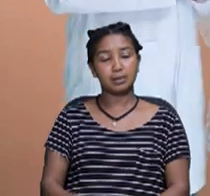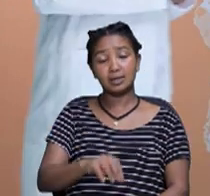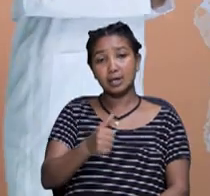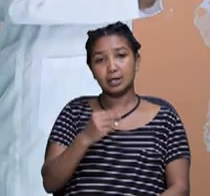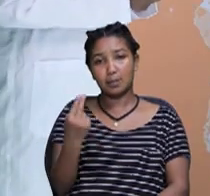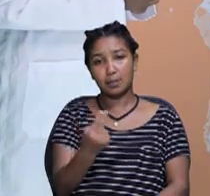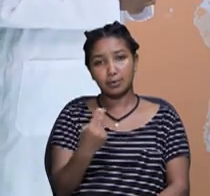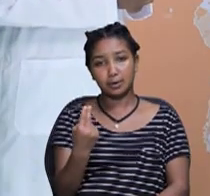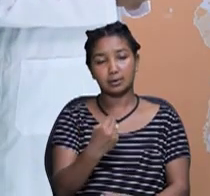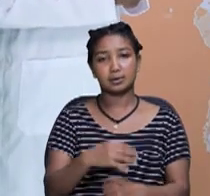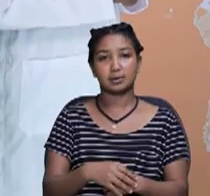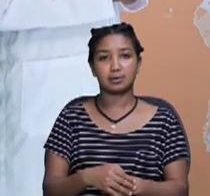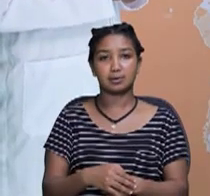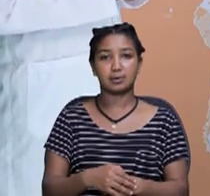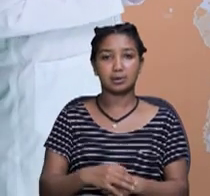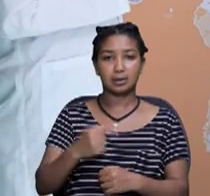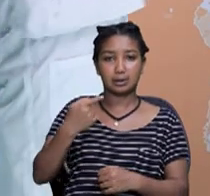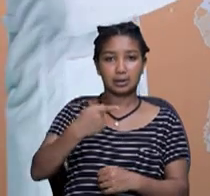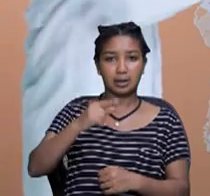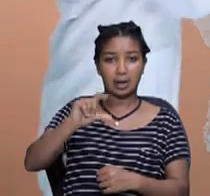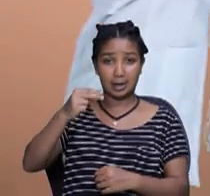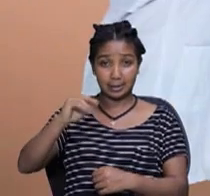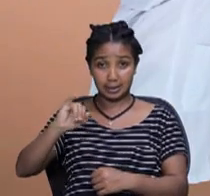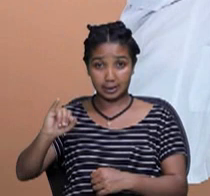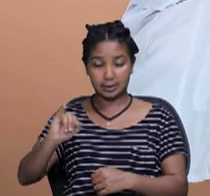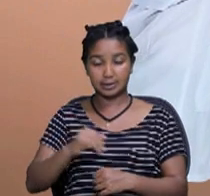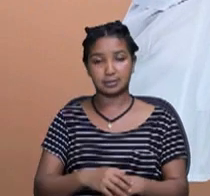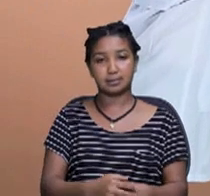The other important gland is